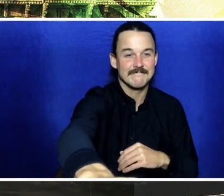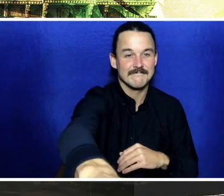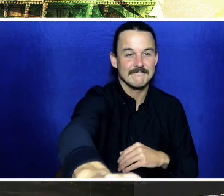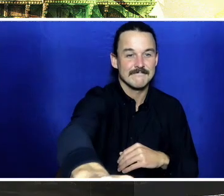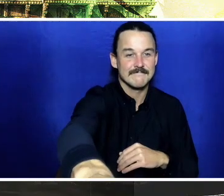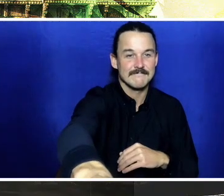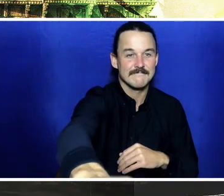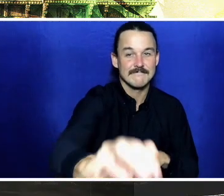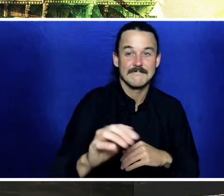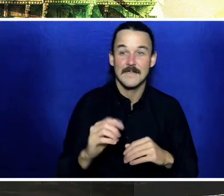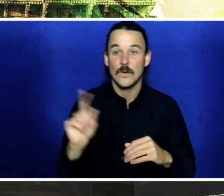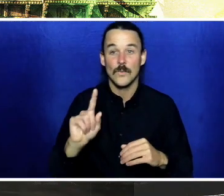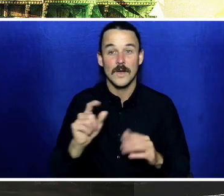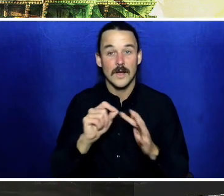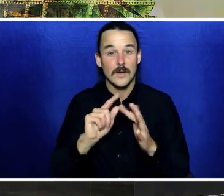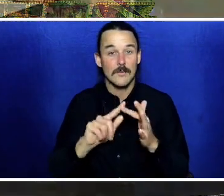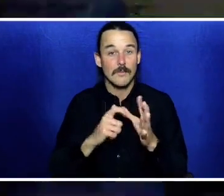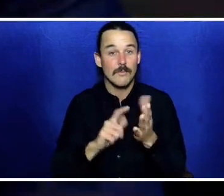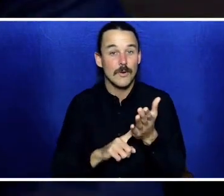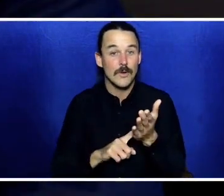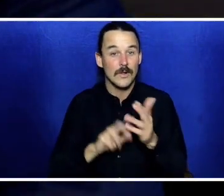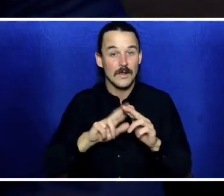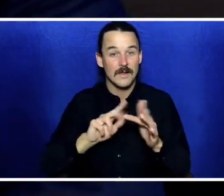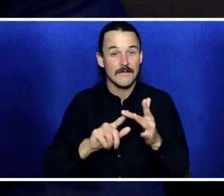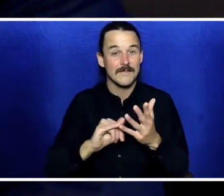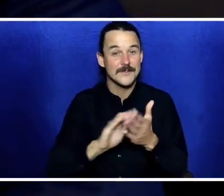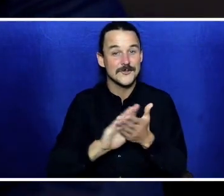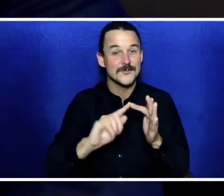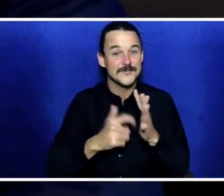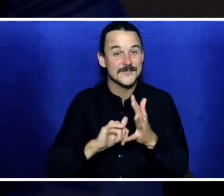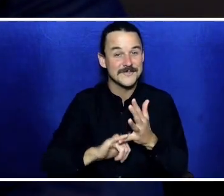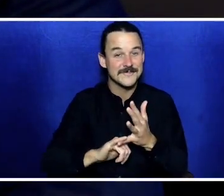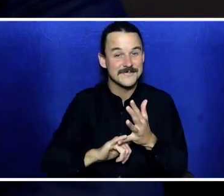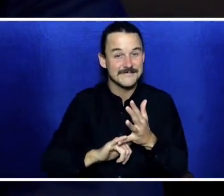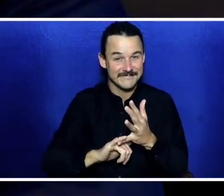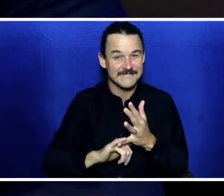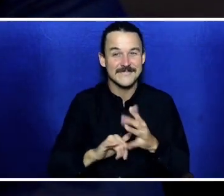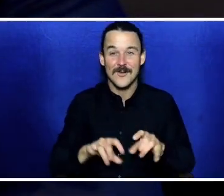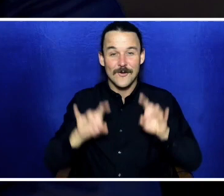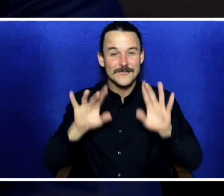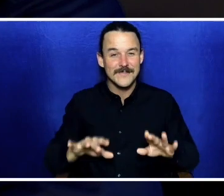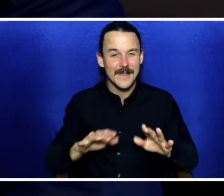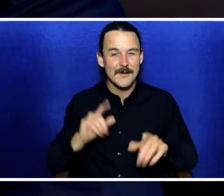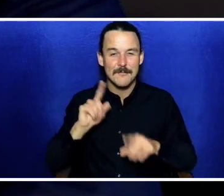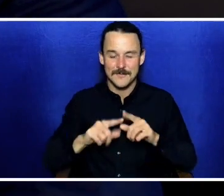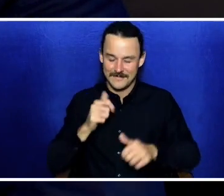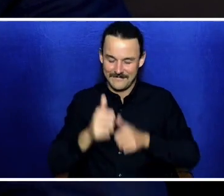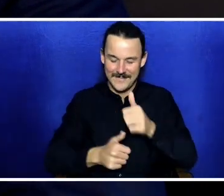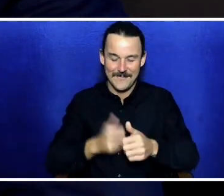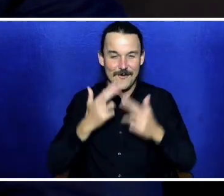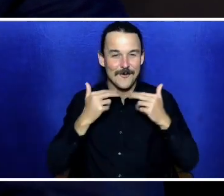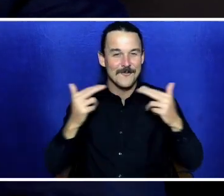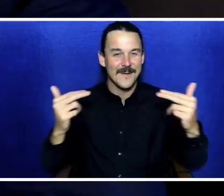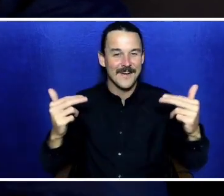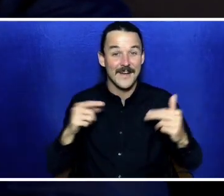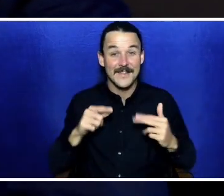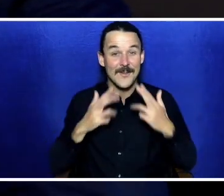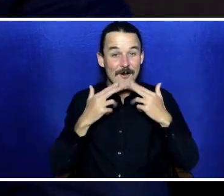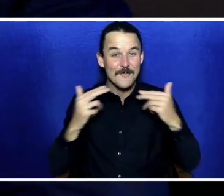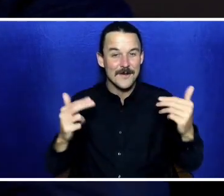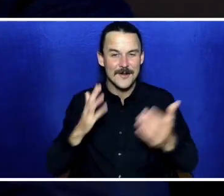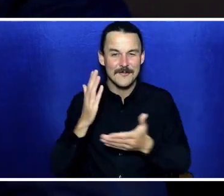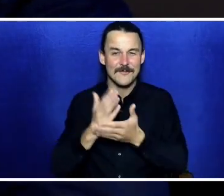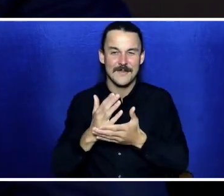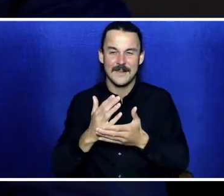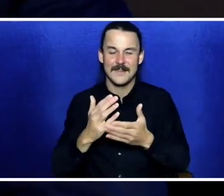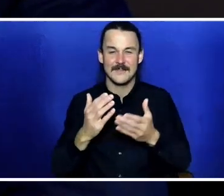Australia's favourite opera, and an opera which I'm proud to say we can realise absolutely beautifully with our Melbourne colleagues. So